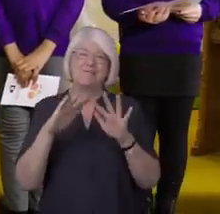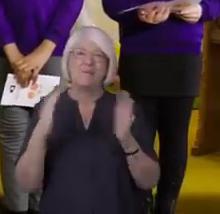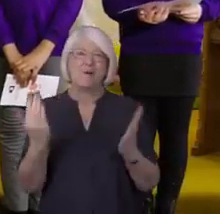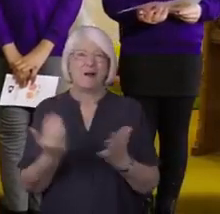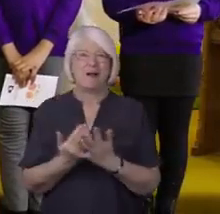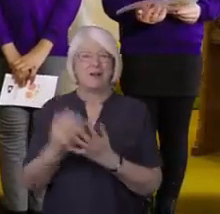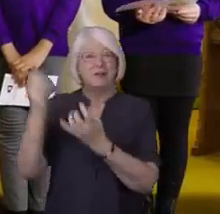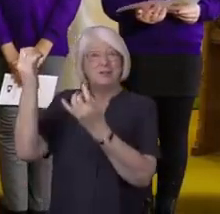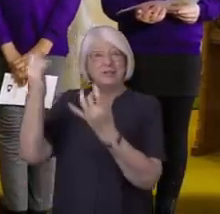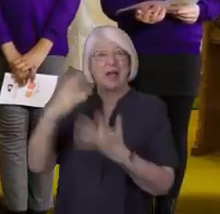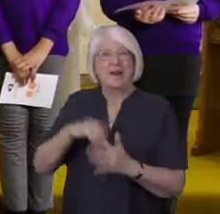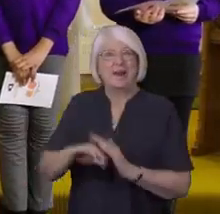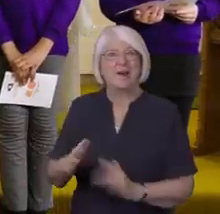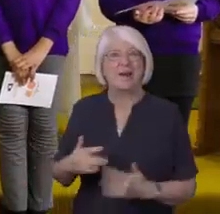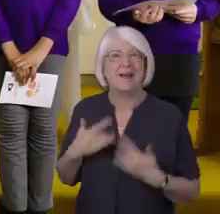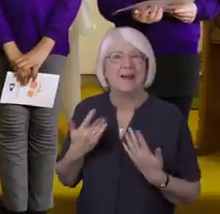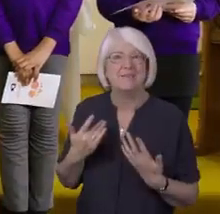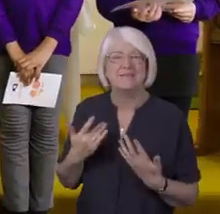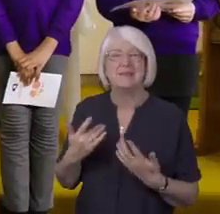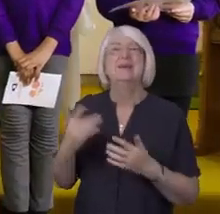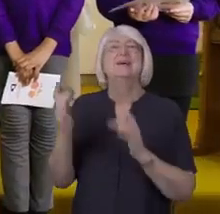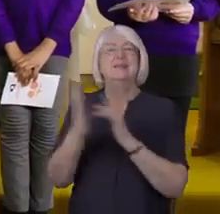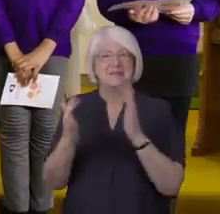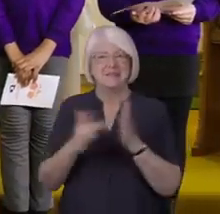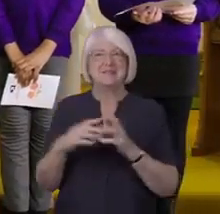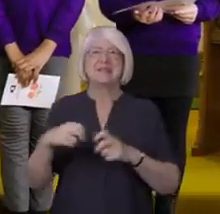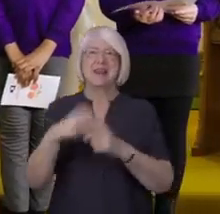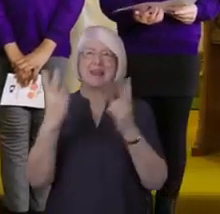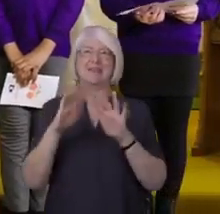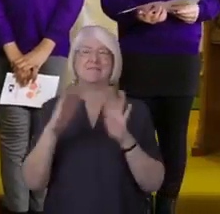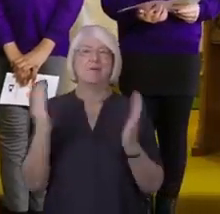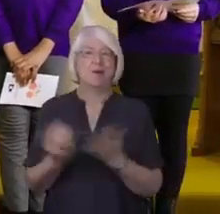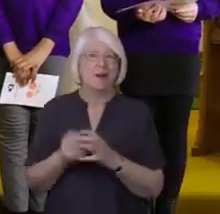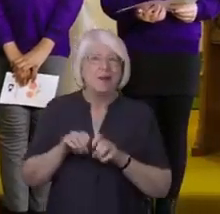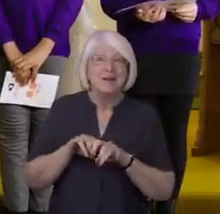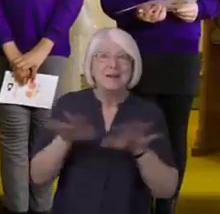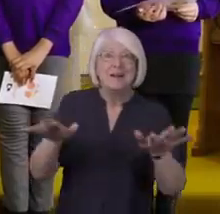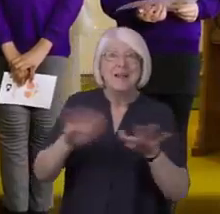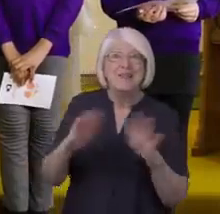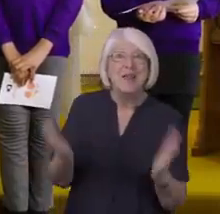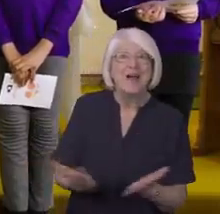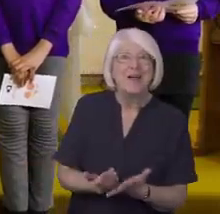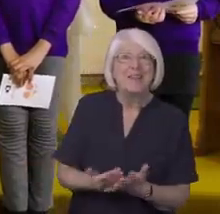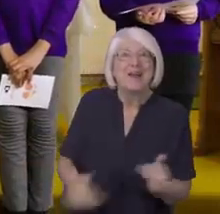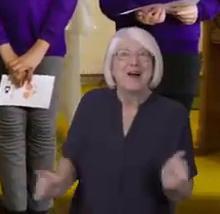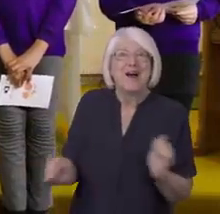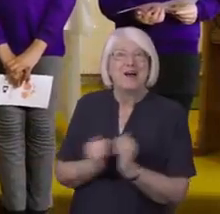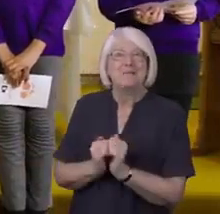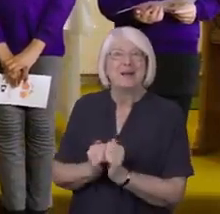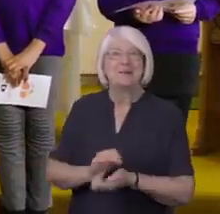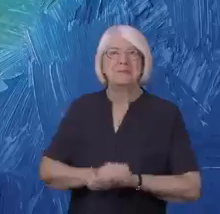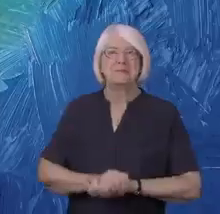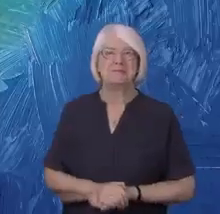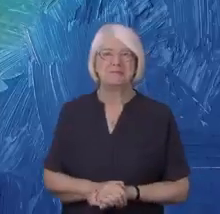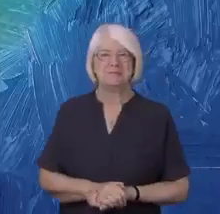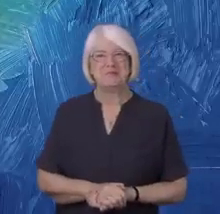our lives. Jesus, the light of the world, shine in all the earth. Amen.